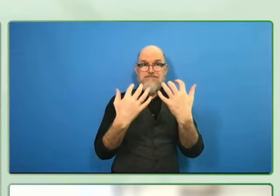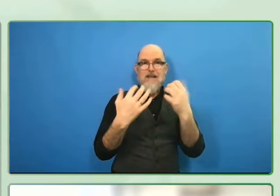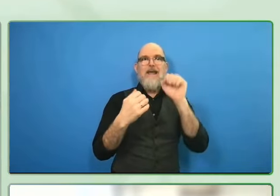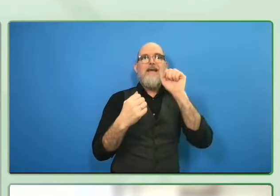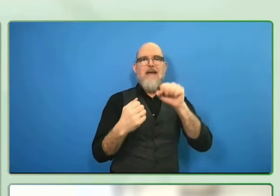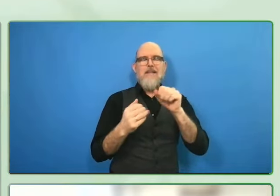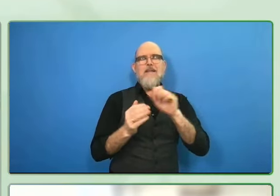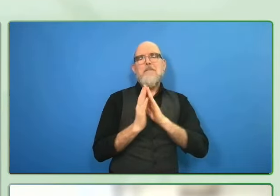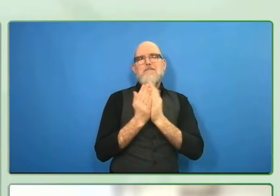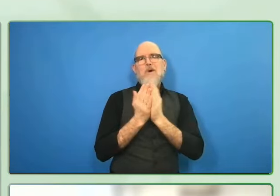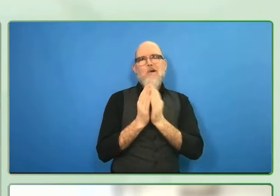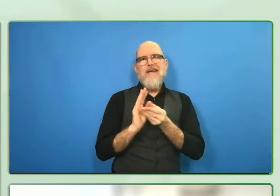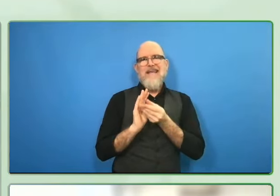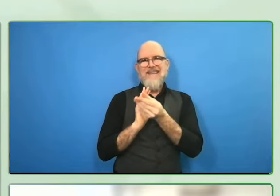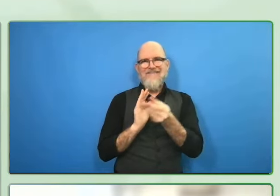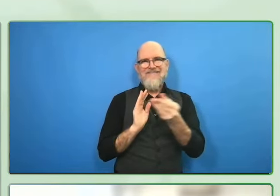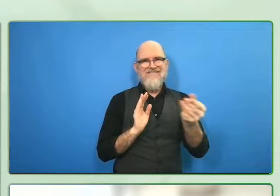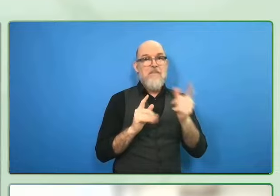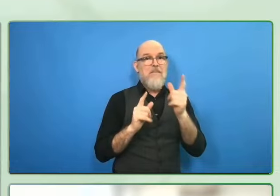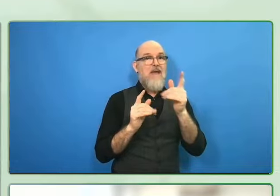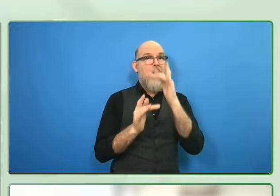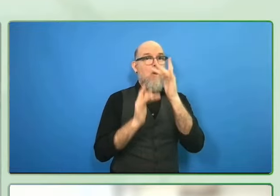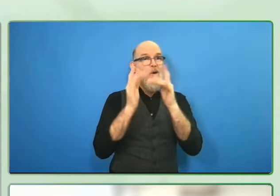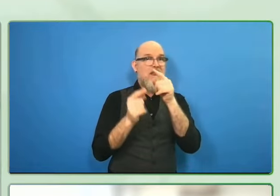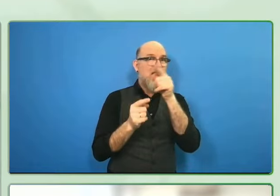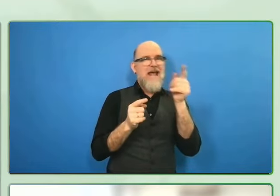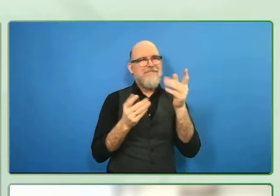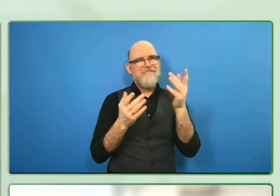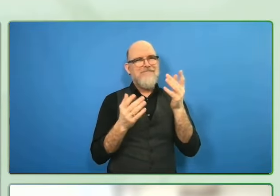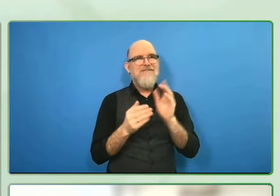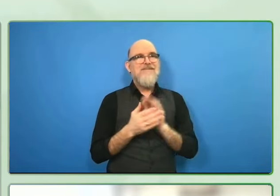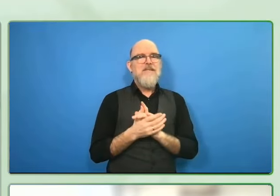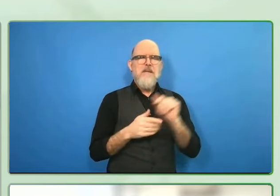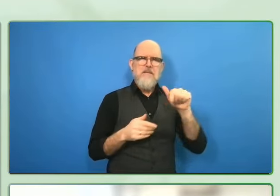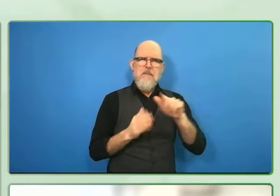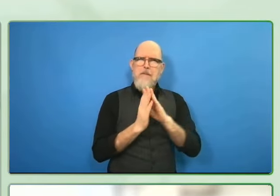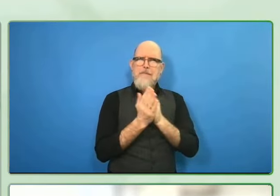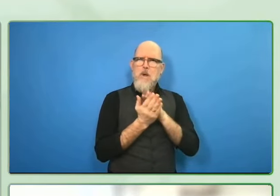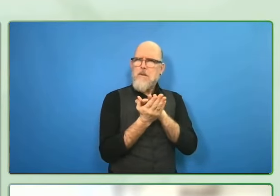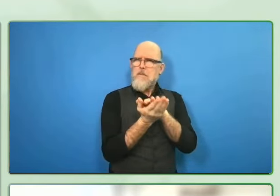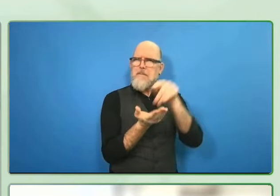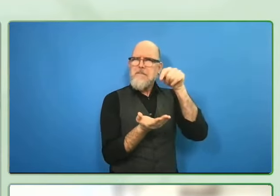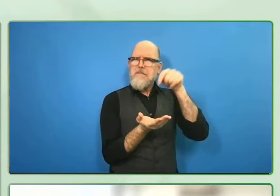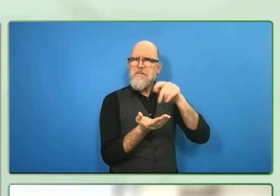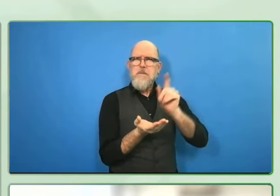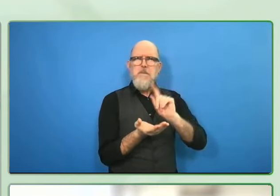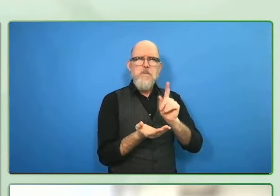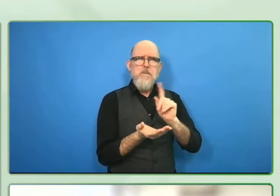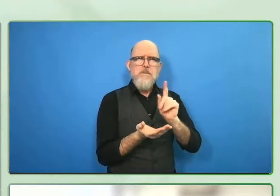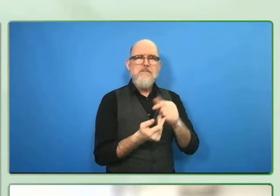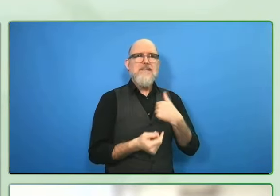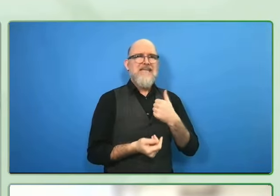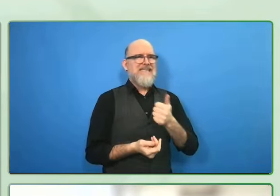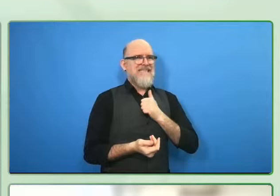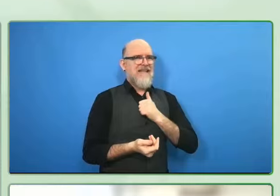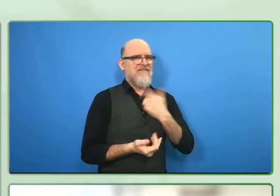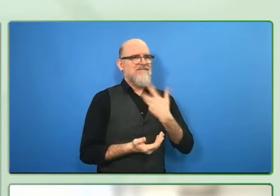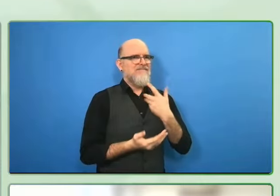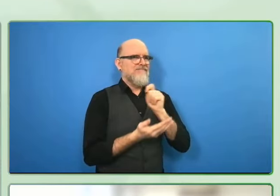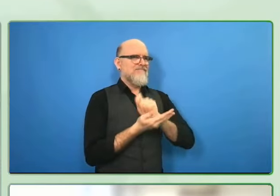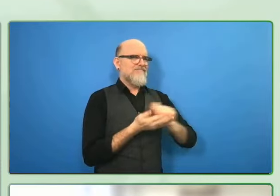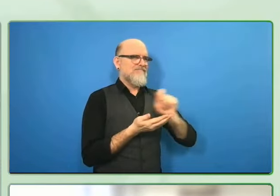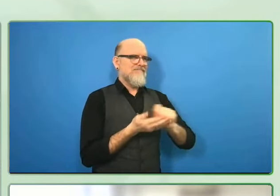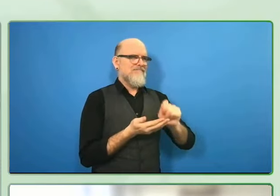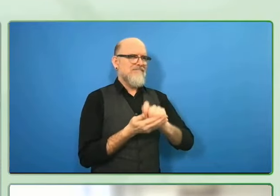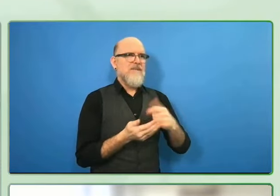you why, as the person who wrote this and feels like she has spent a lifetime drafting this, it is so exciting to actually get it to the point